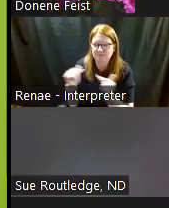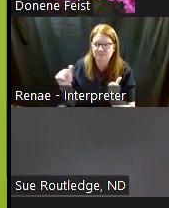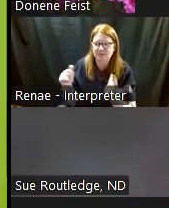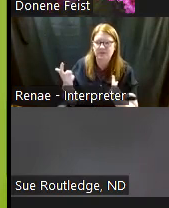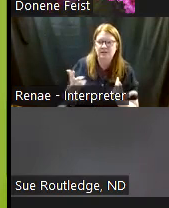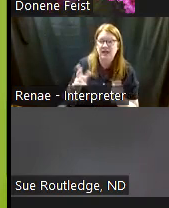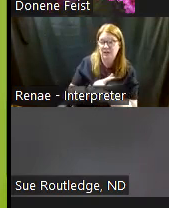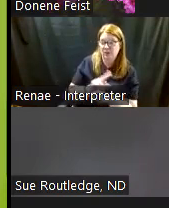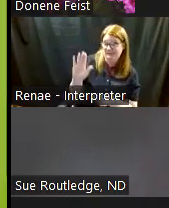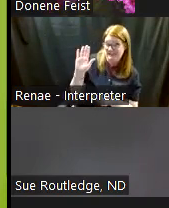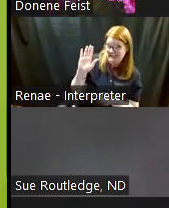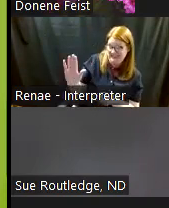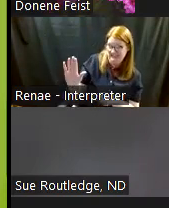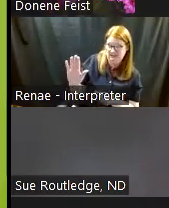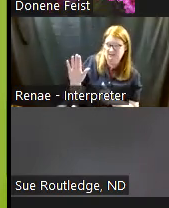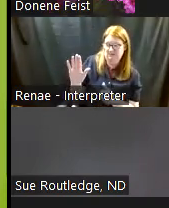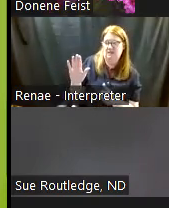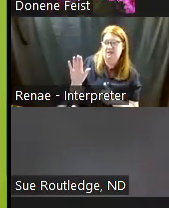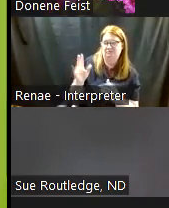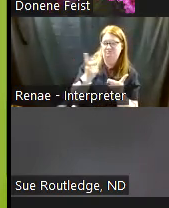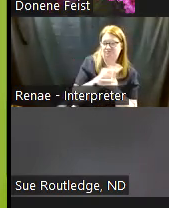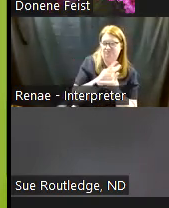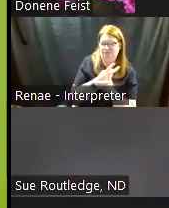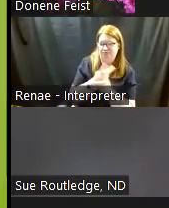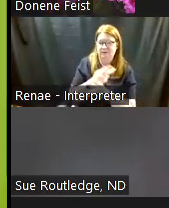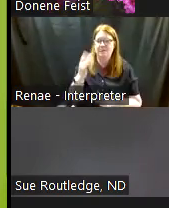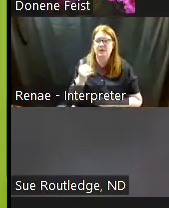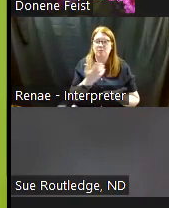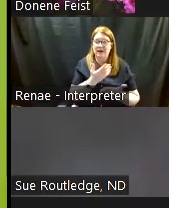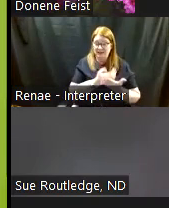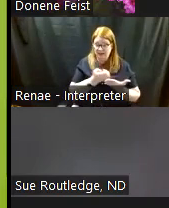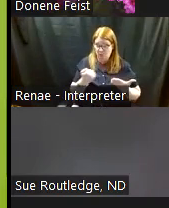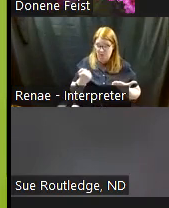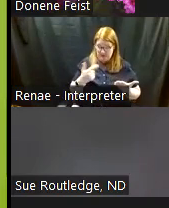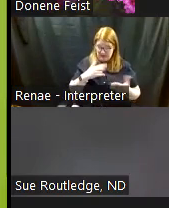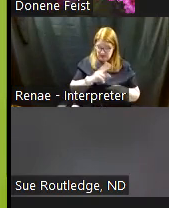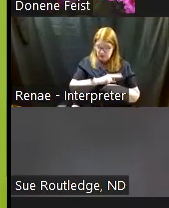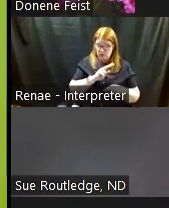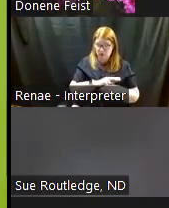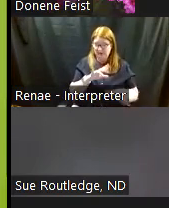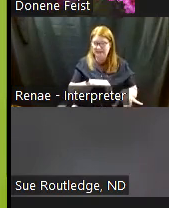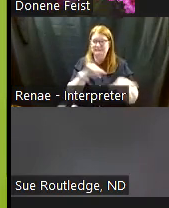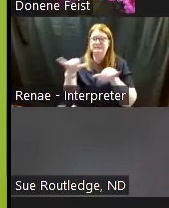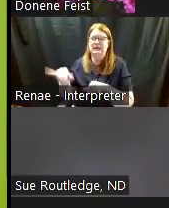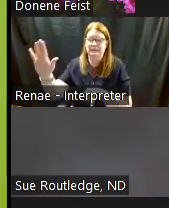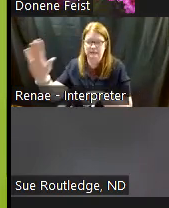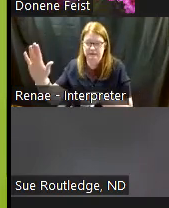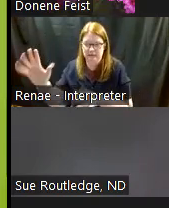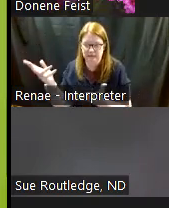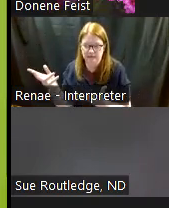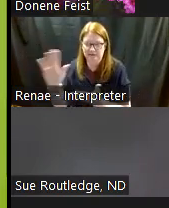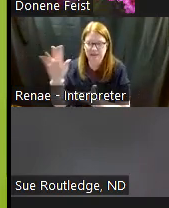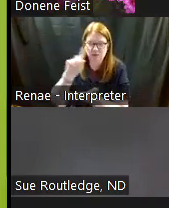correction factors because the equipment I use is the same that he's done all of the research on. So I just feel like that was the best